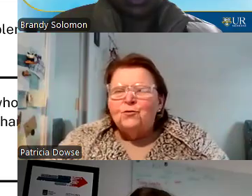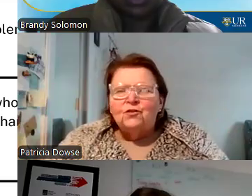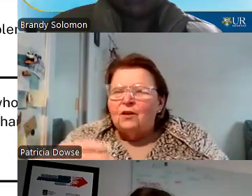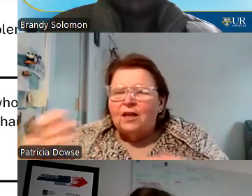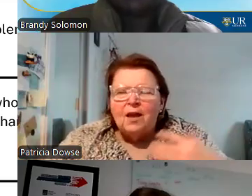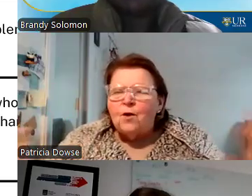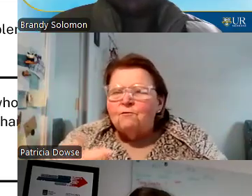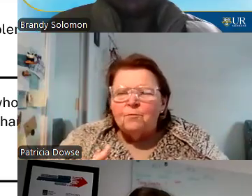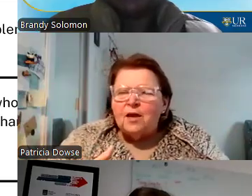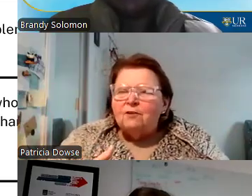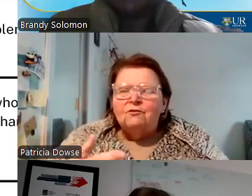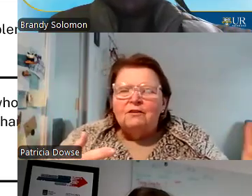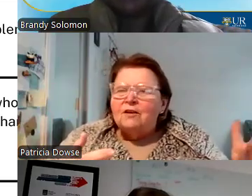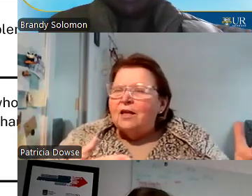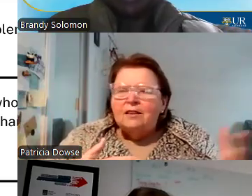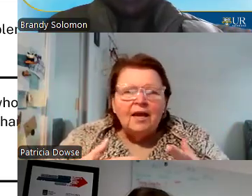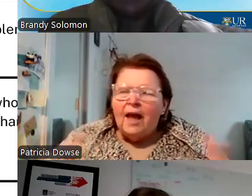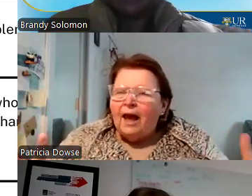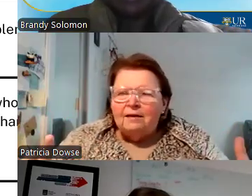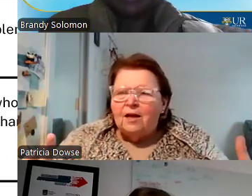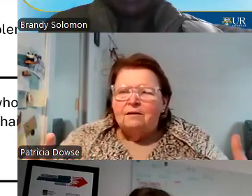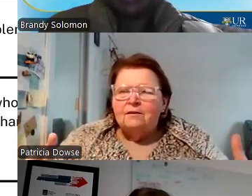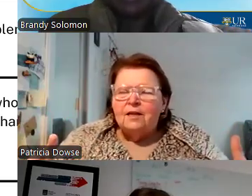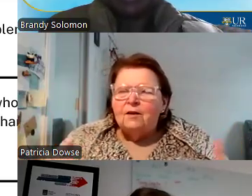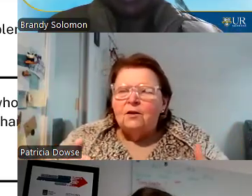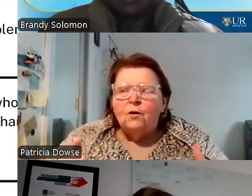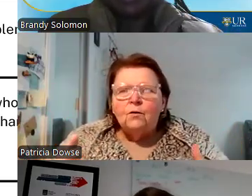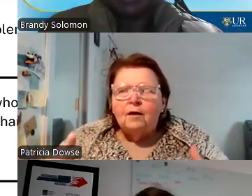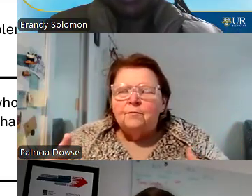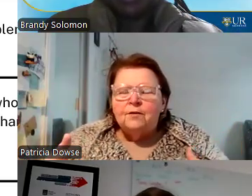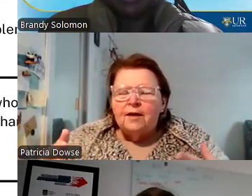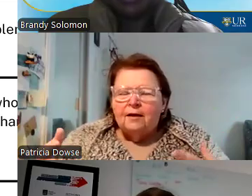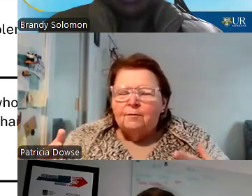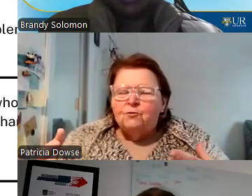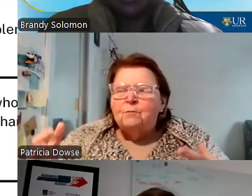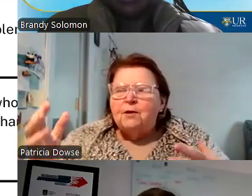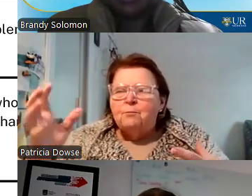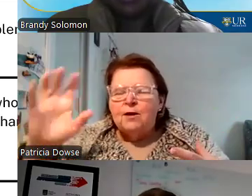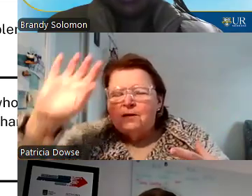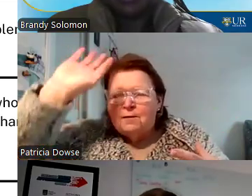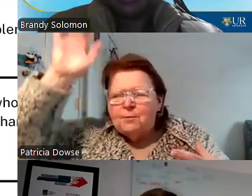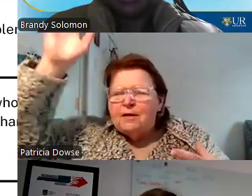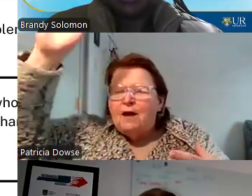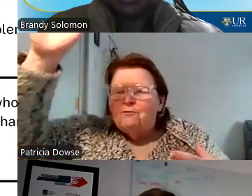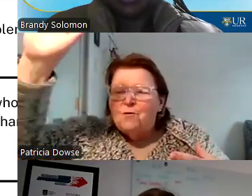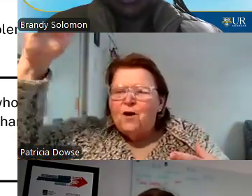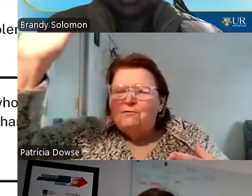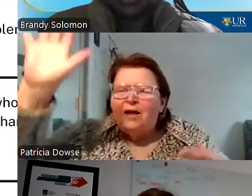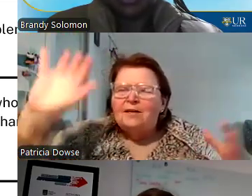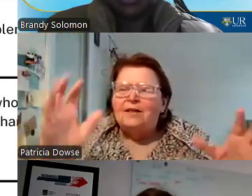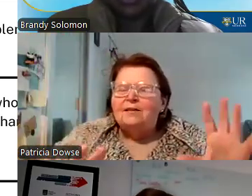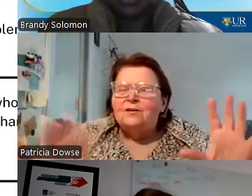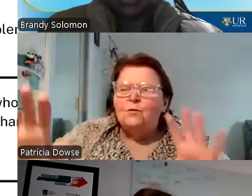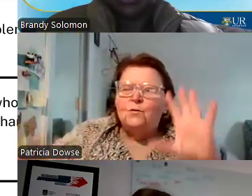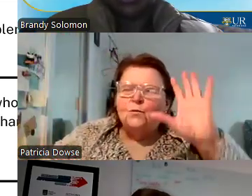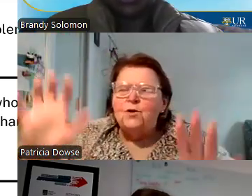those folks that came right from the agencies, they had none. I'm drawing a blank, Brandy, to the big guy from Mohawk